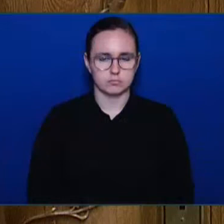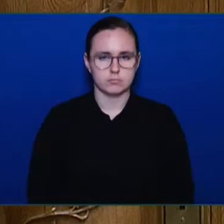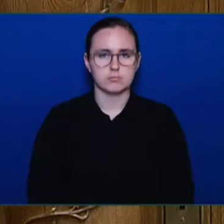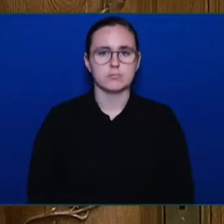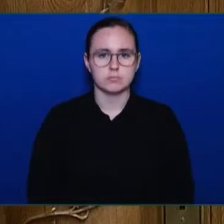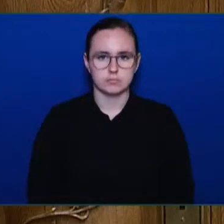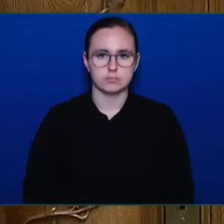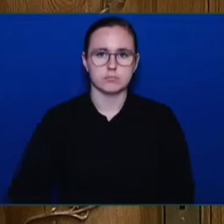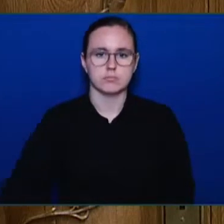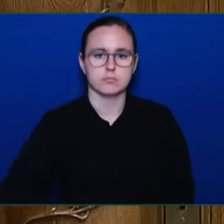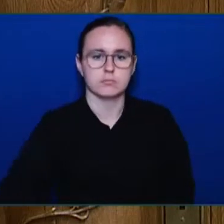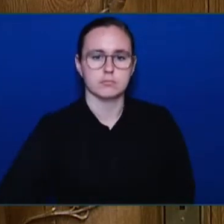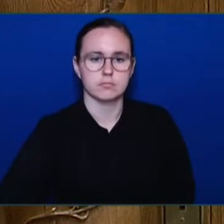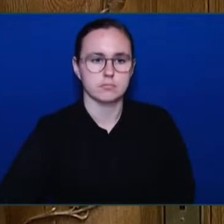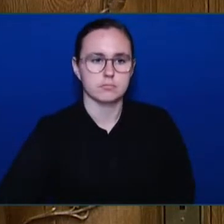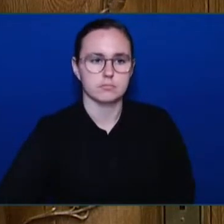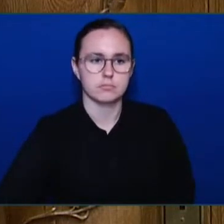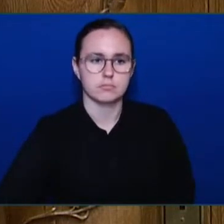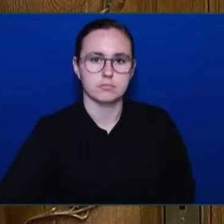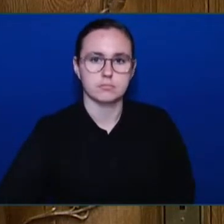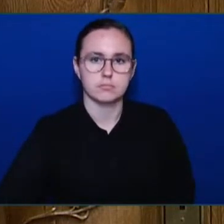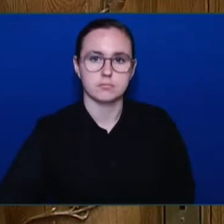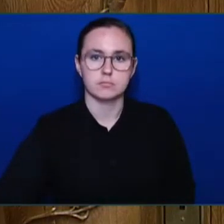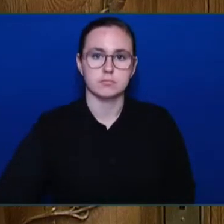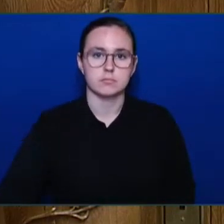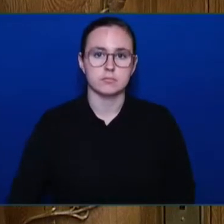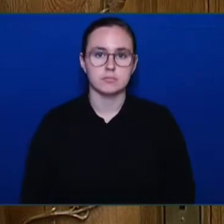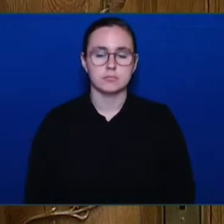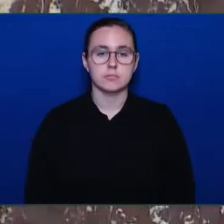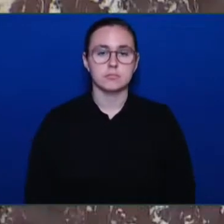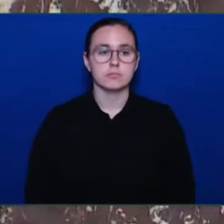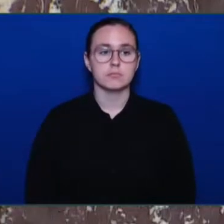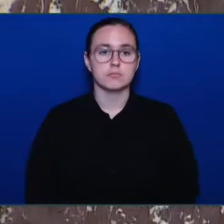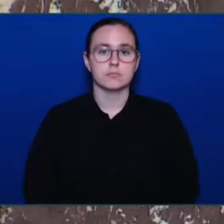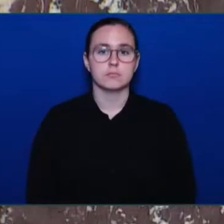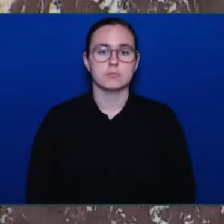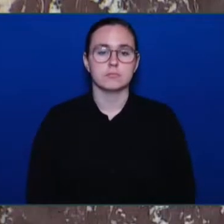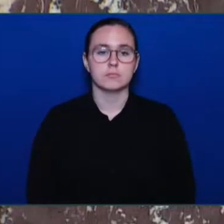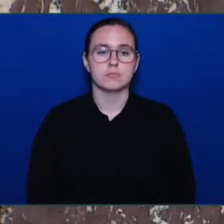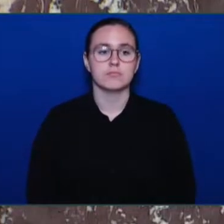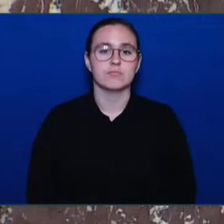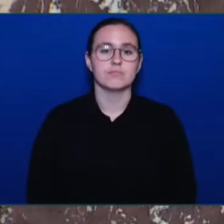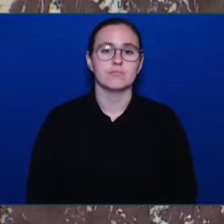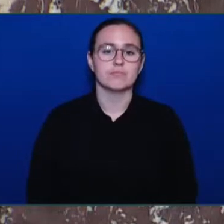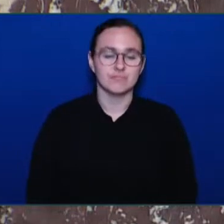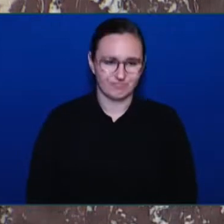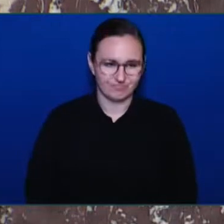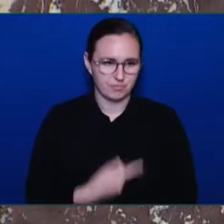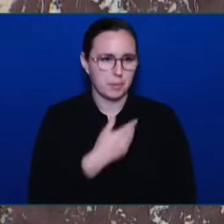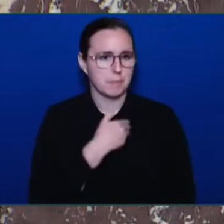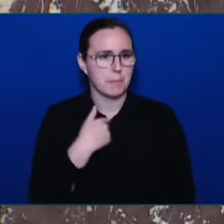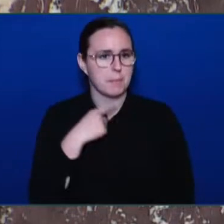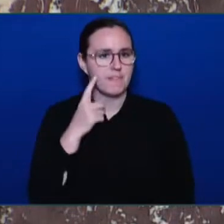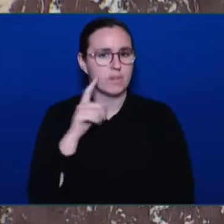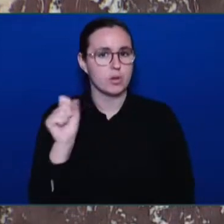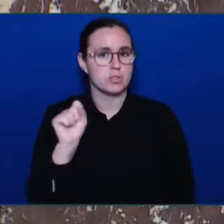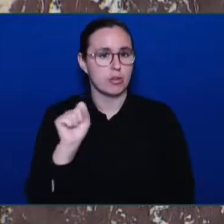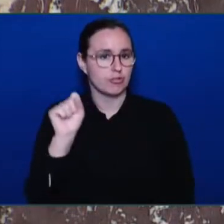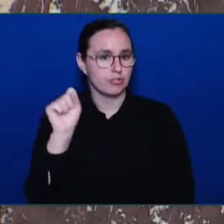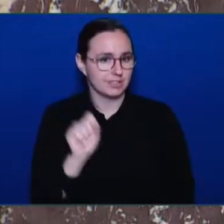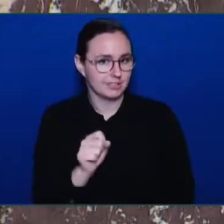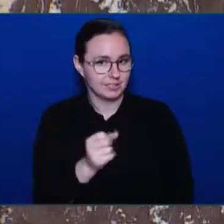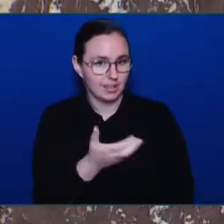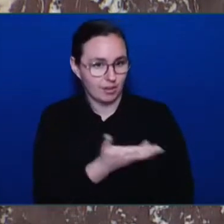Member for Surrey South. Mr. Speaker, I'm very glad that the Attorney General brought up the Lepard report. You know, the problem is that this government